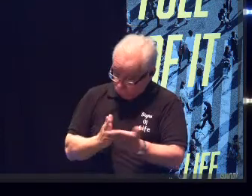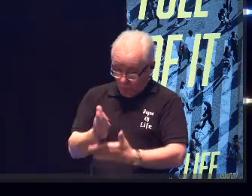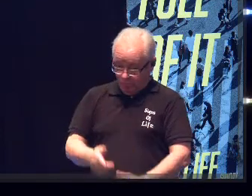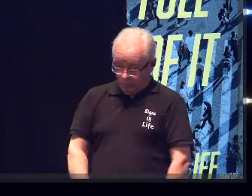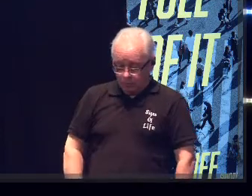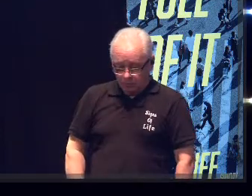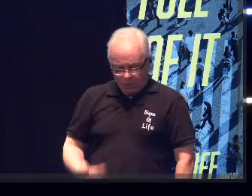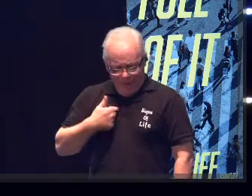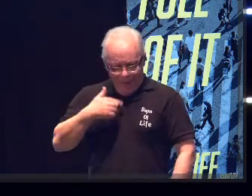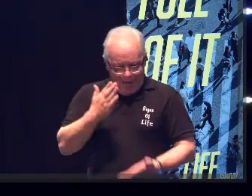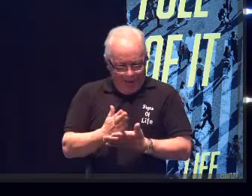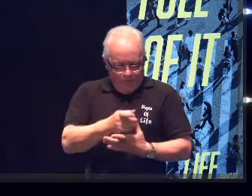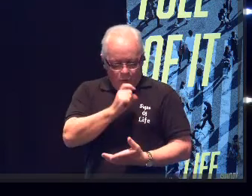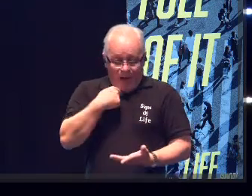be.